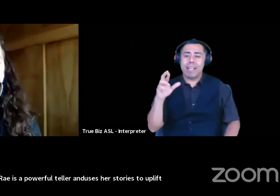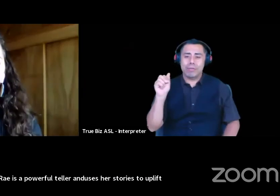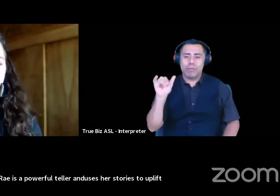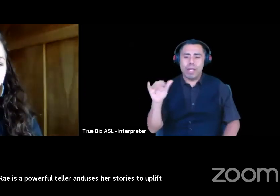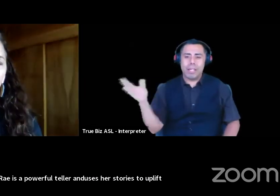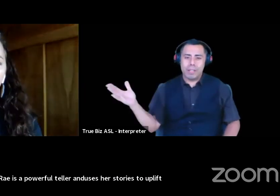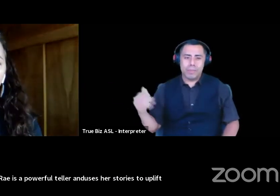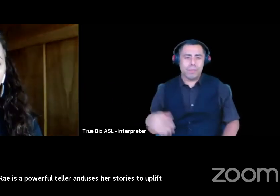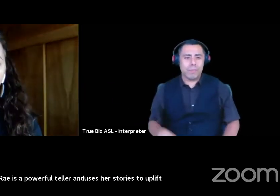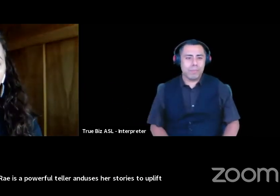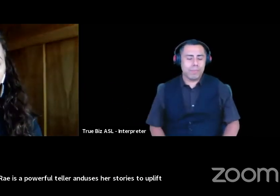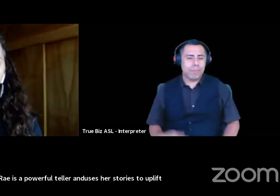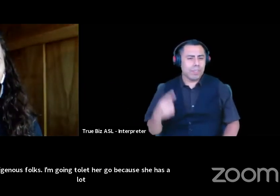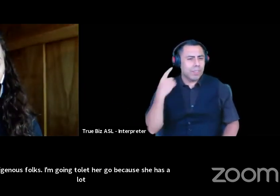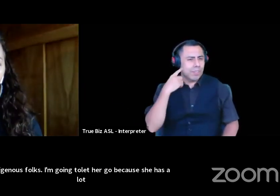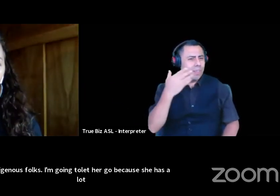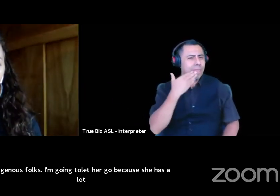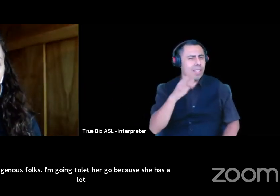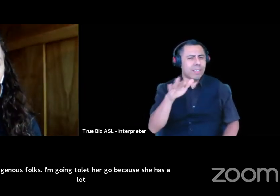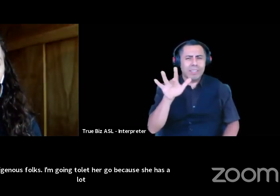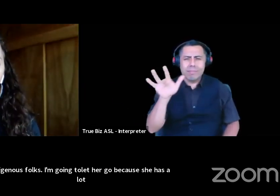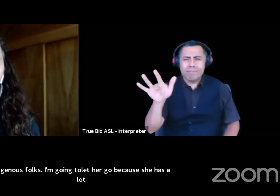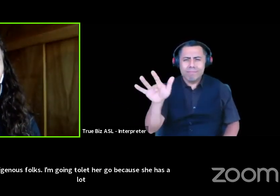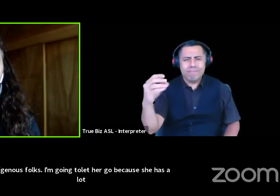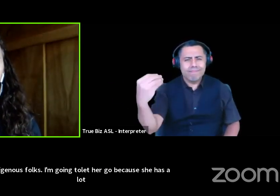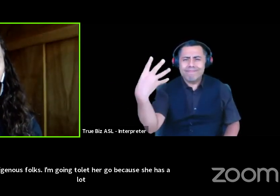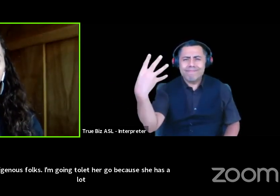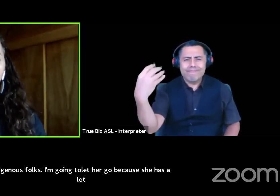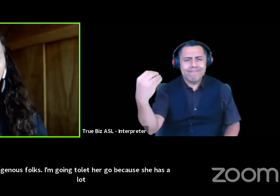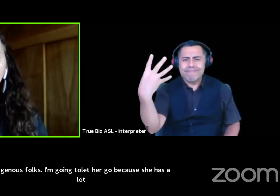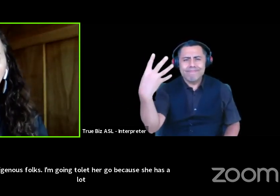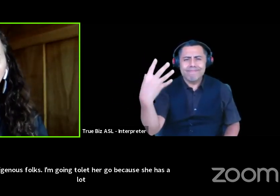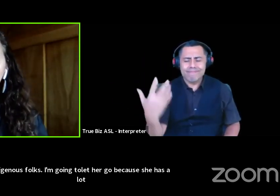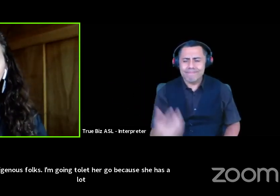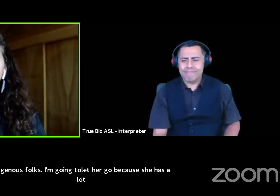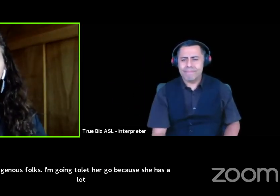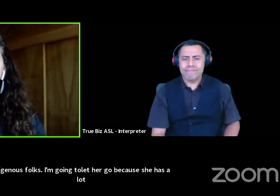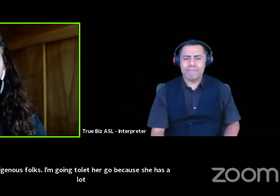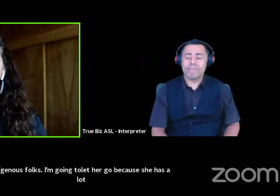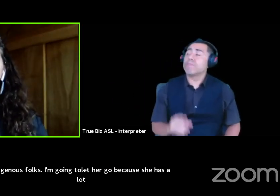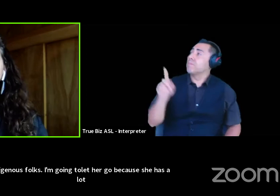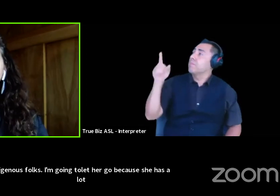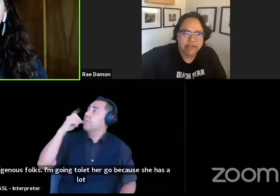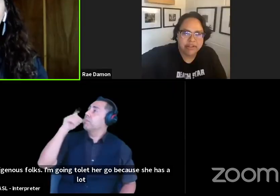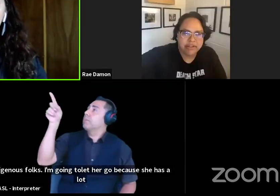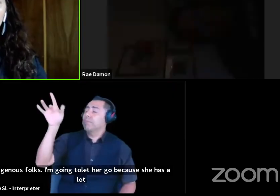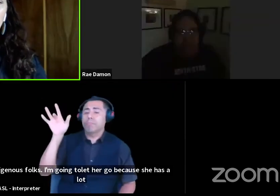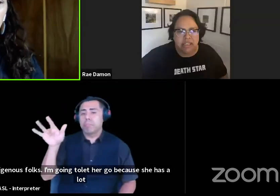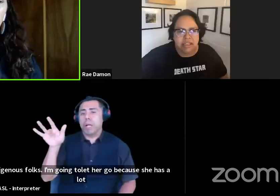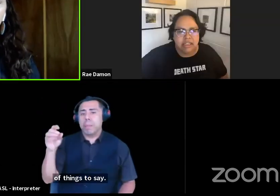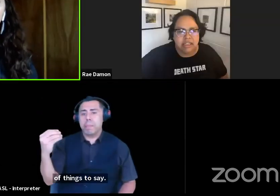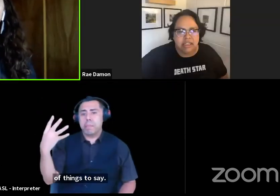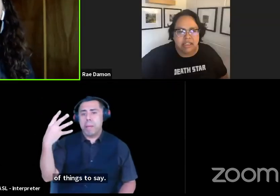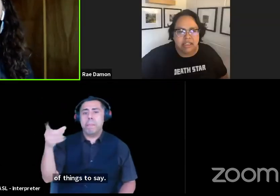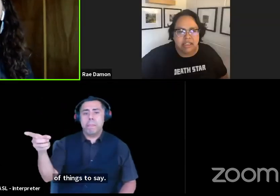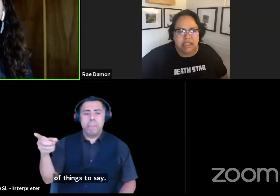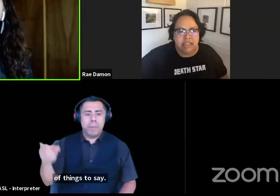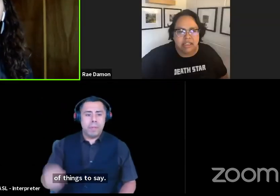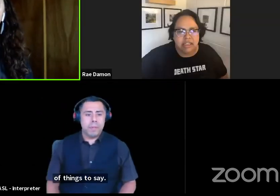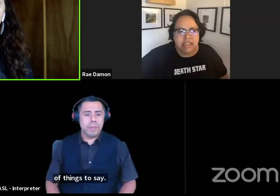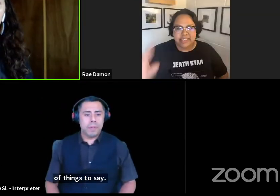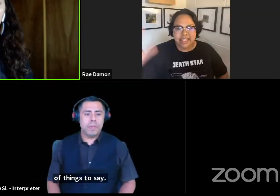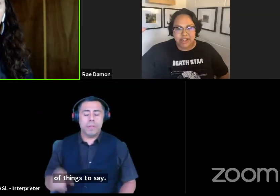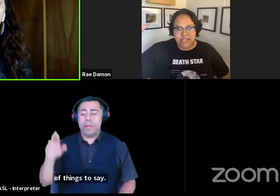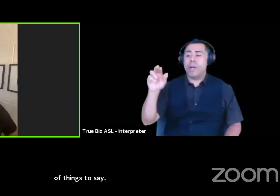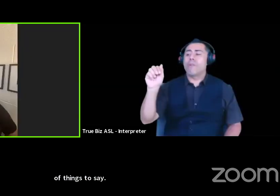Thank you. It says my video is disabled. Oh, can someone, Abel, raise the video? And if you wanna start talking, we can hear you though,